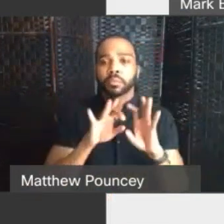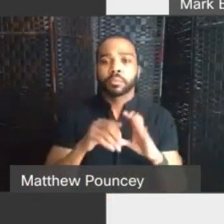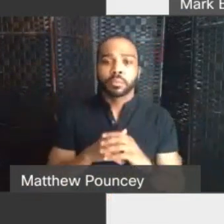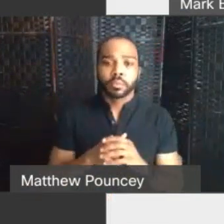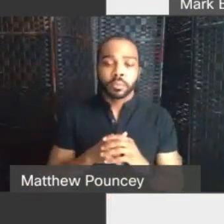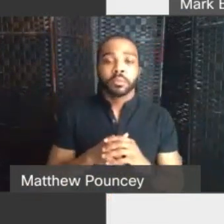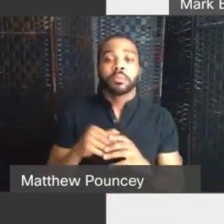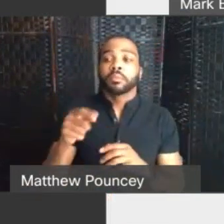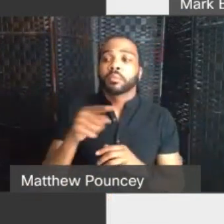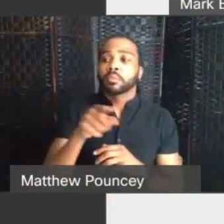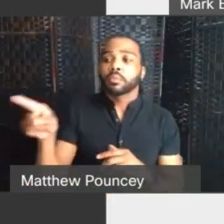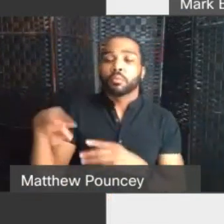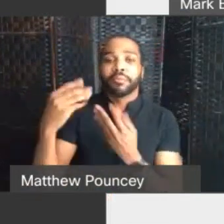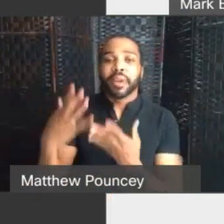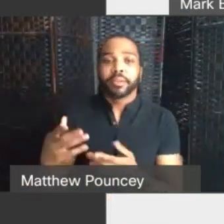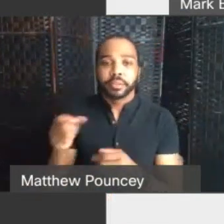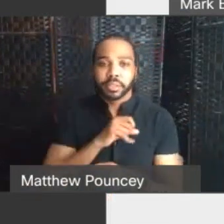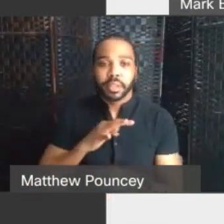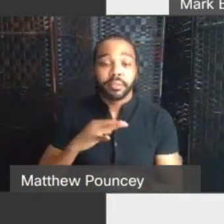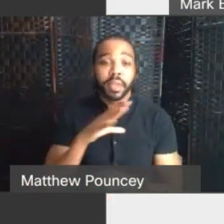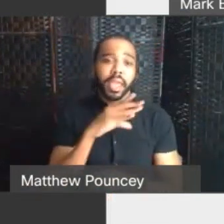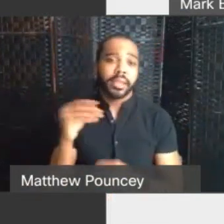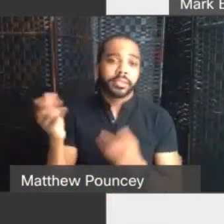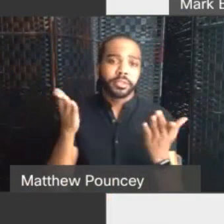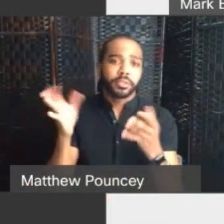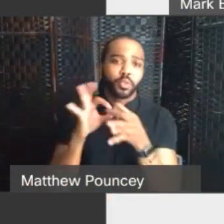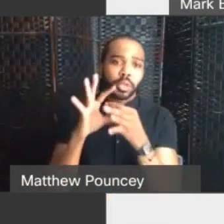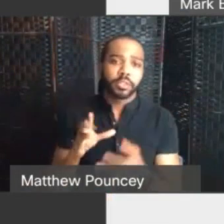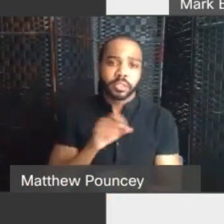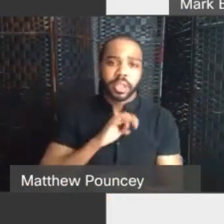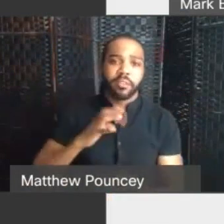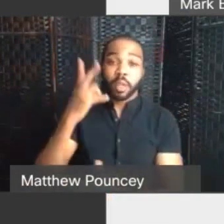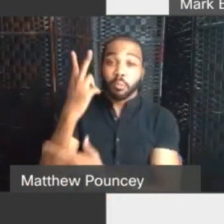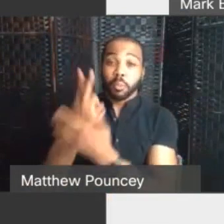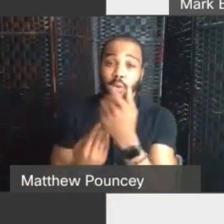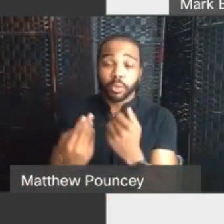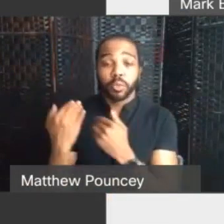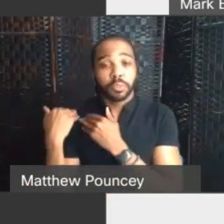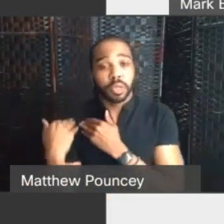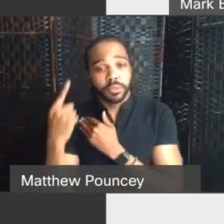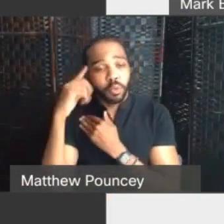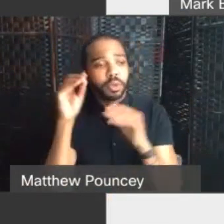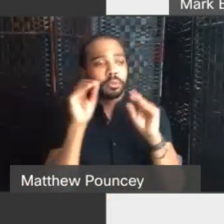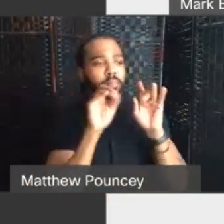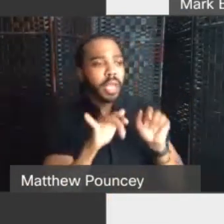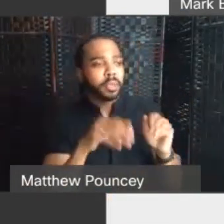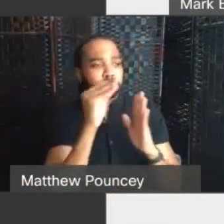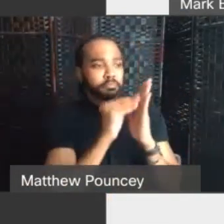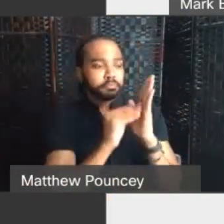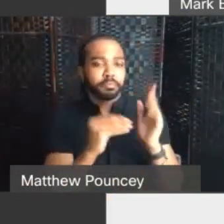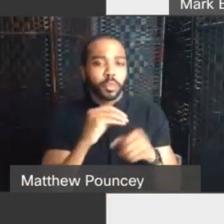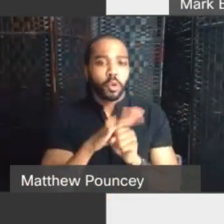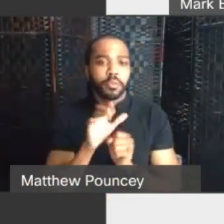that provider staff and service coordination staff responsible for entering COVID